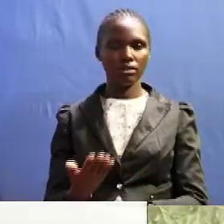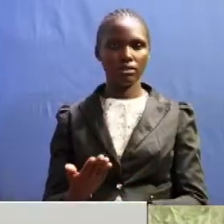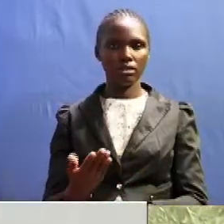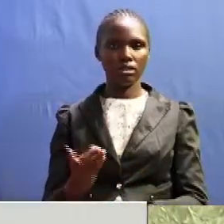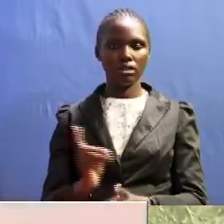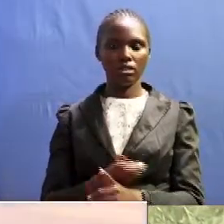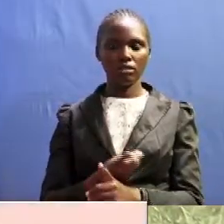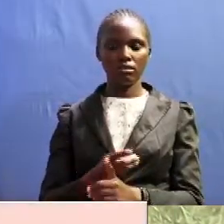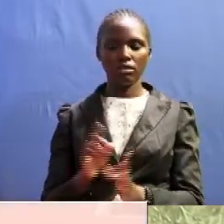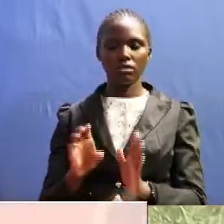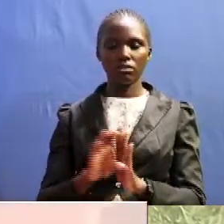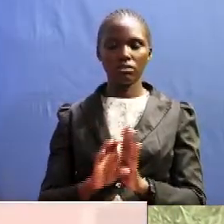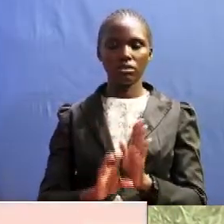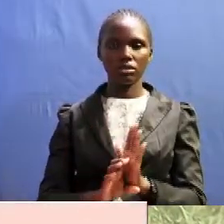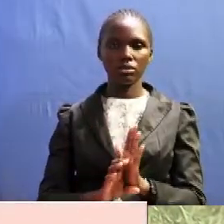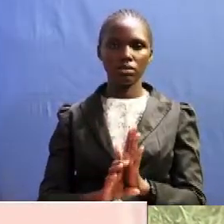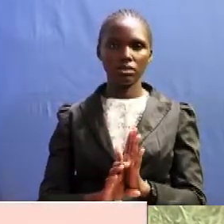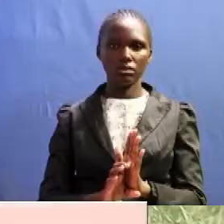kila constituency.